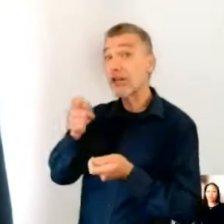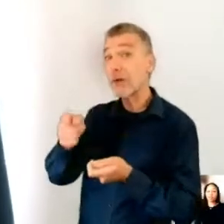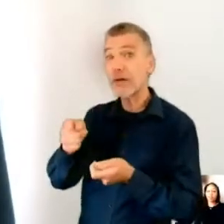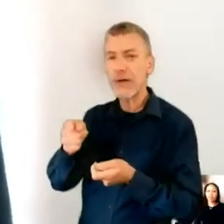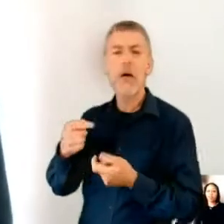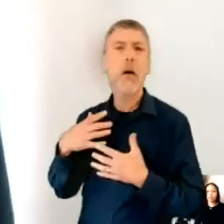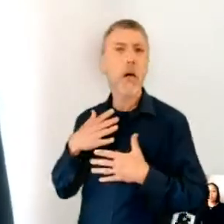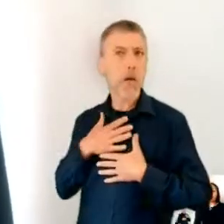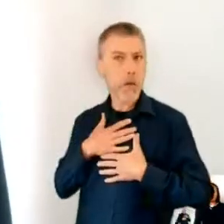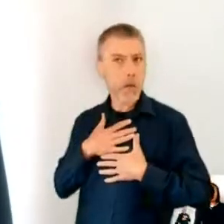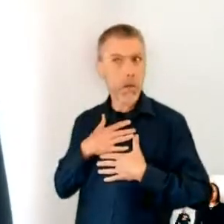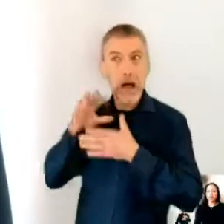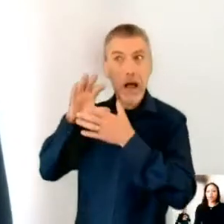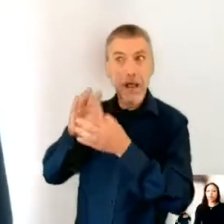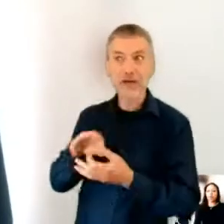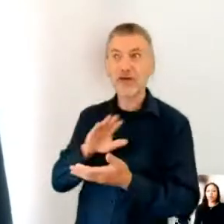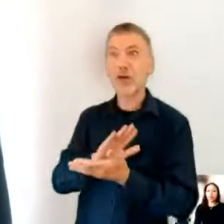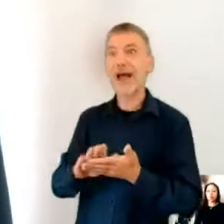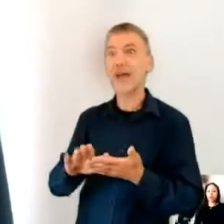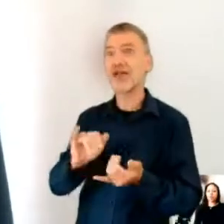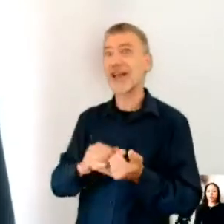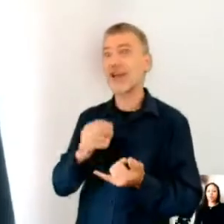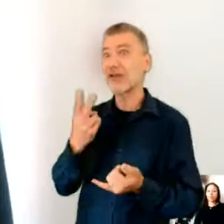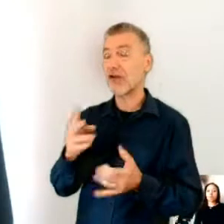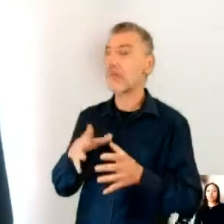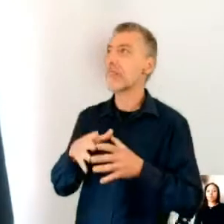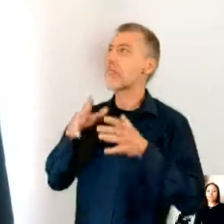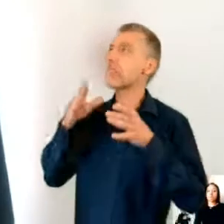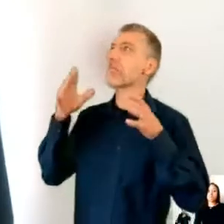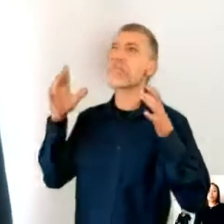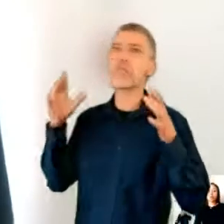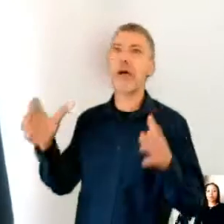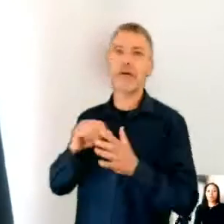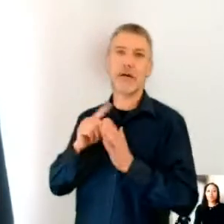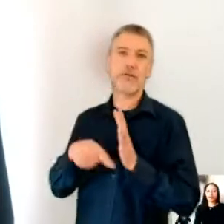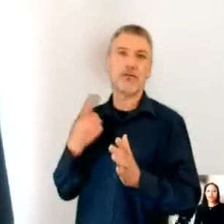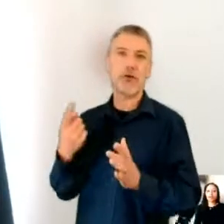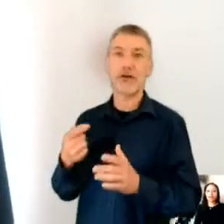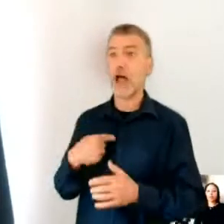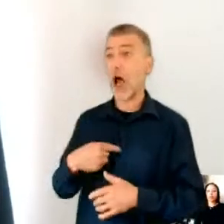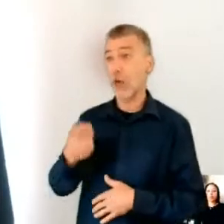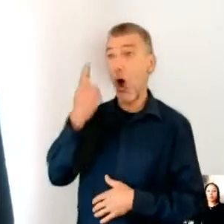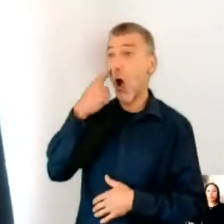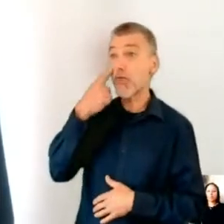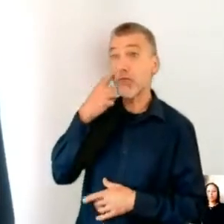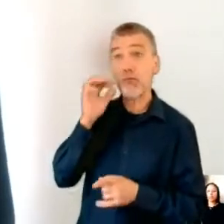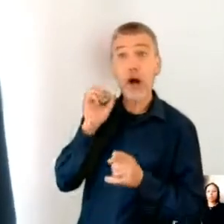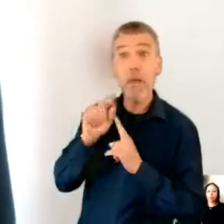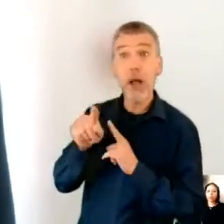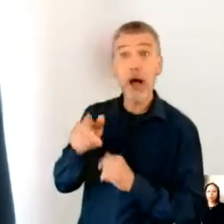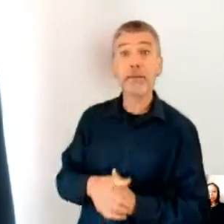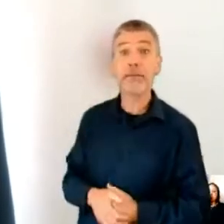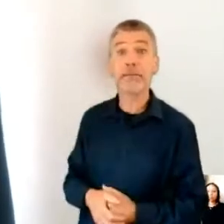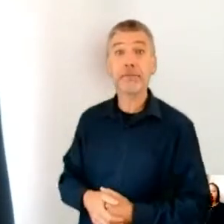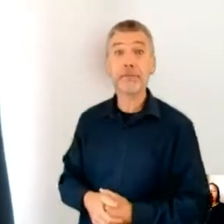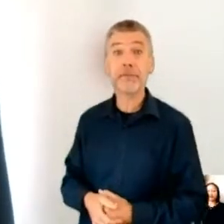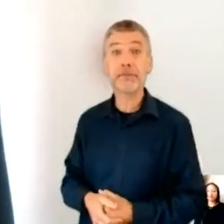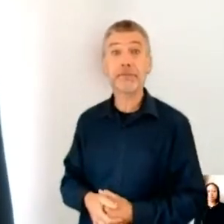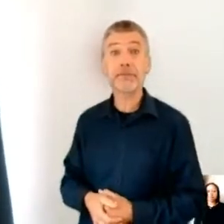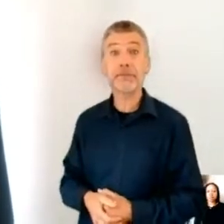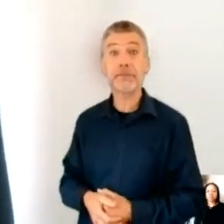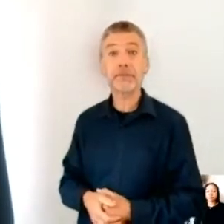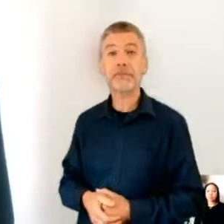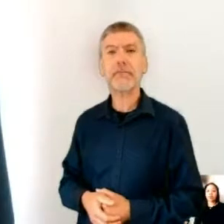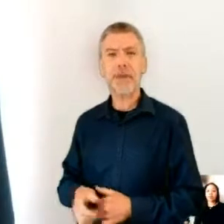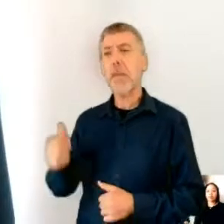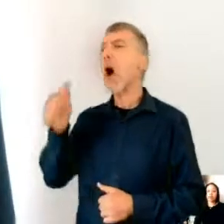HS2, which is a huge project going on at the moment, I thought I'd give it a go. So yeah, I heard about apprenticeships before, did